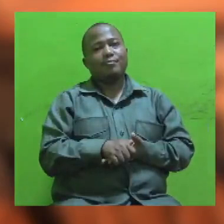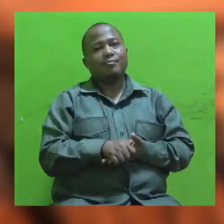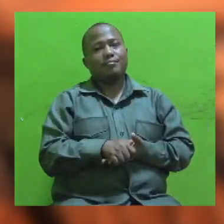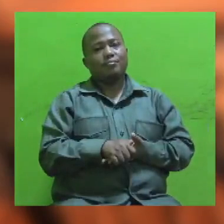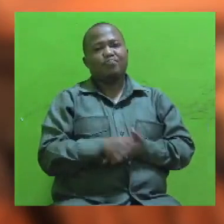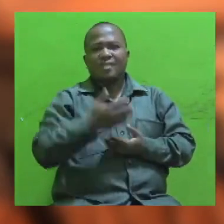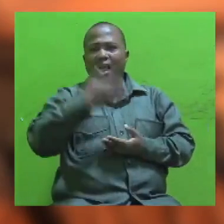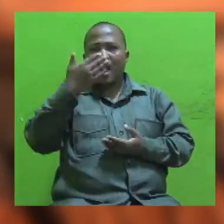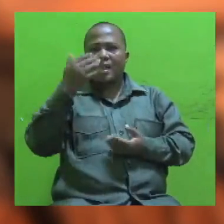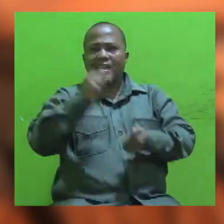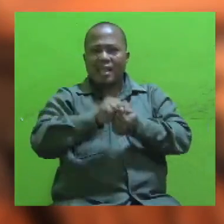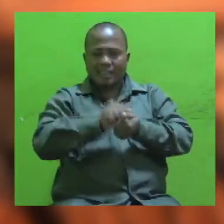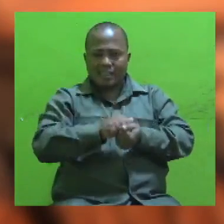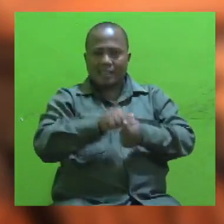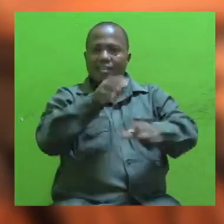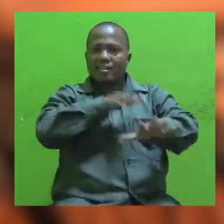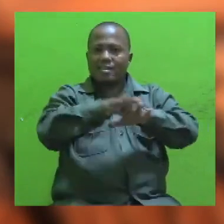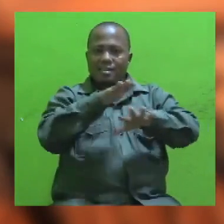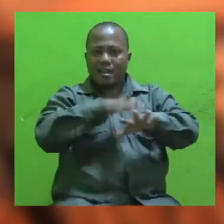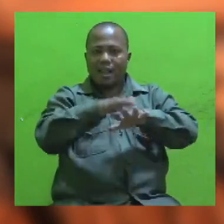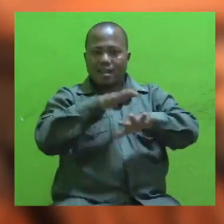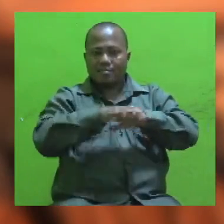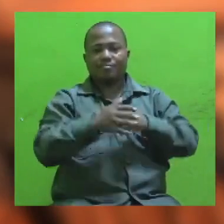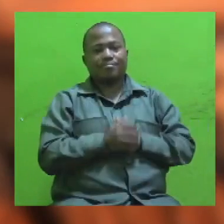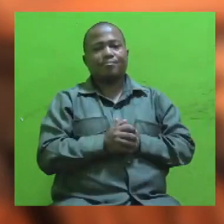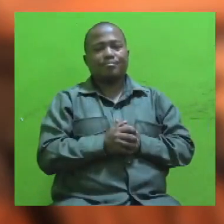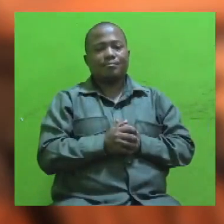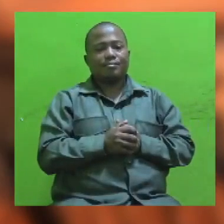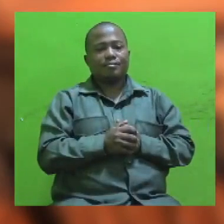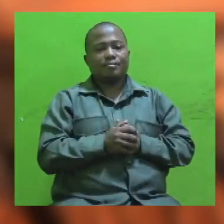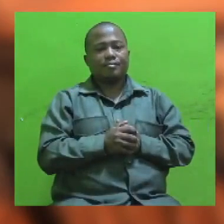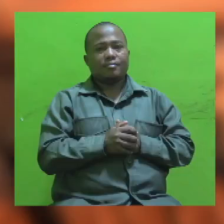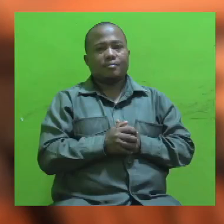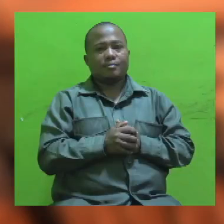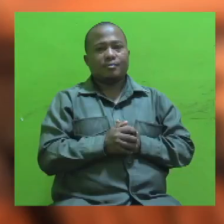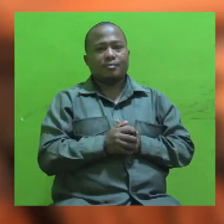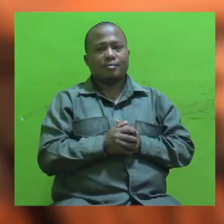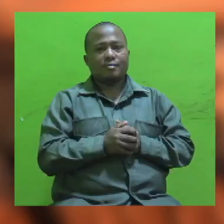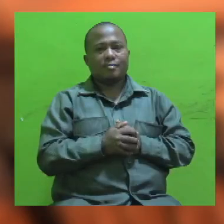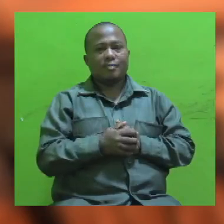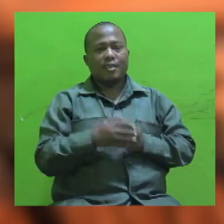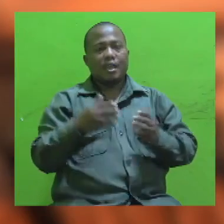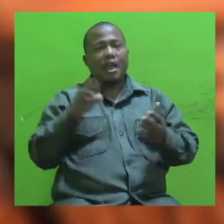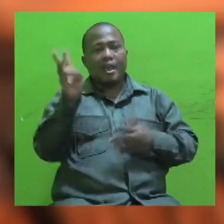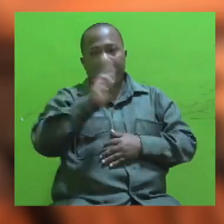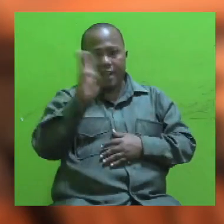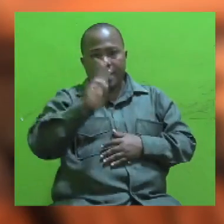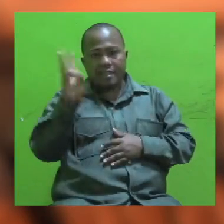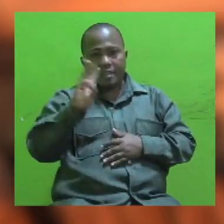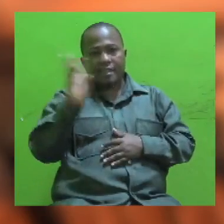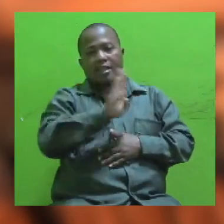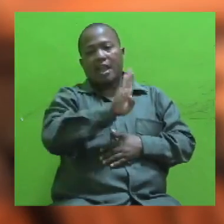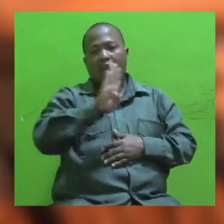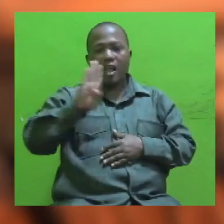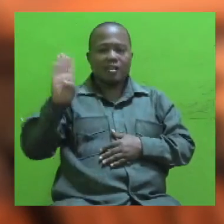Another important thing, you are going to describe the district councils, its member, and also its committee,